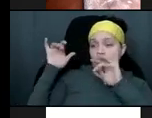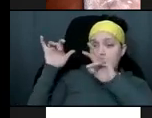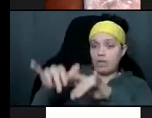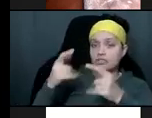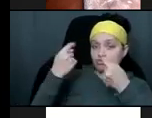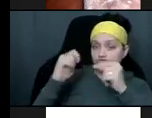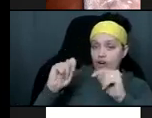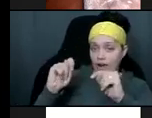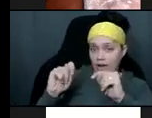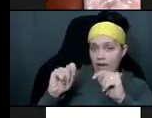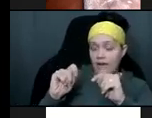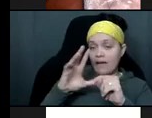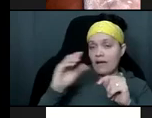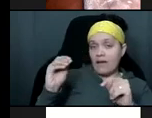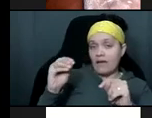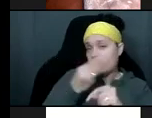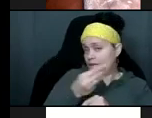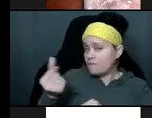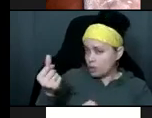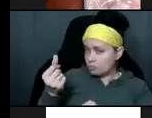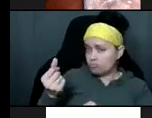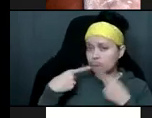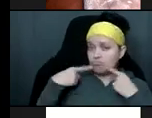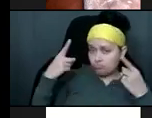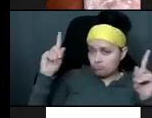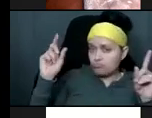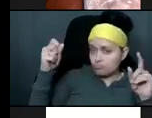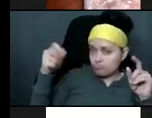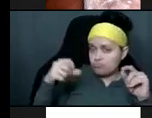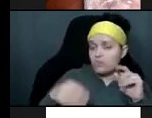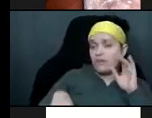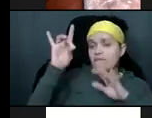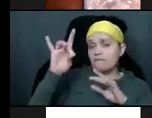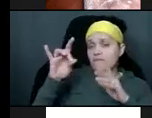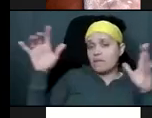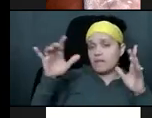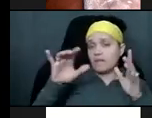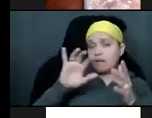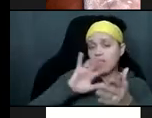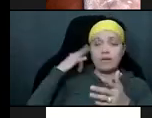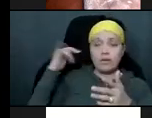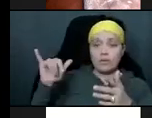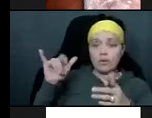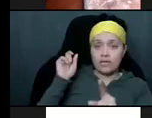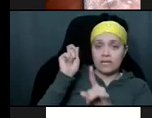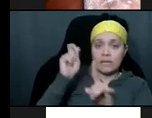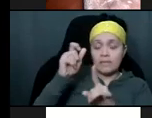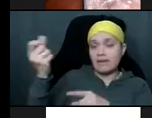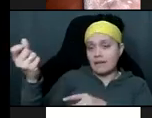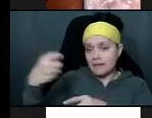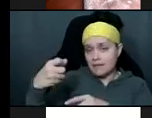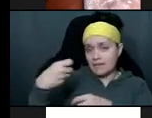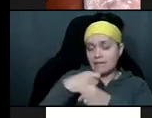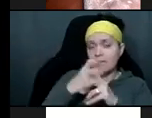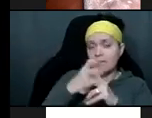try, and a few of them succeed. They find a rich vein of gold, they tap it, and yes, they make a